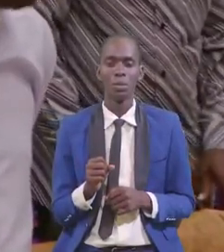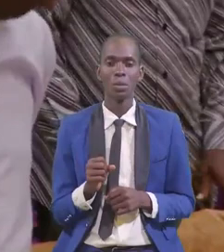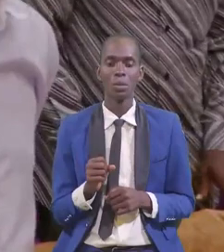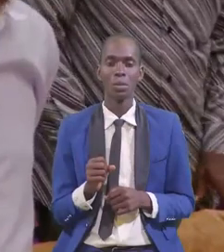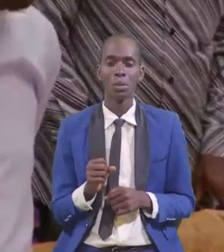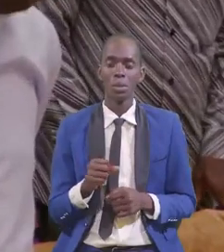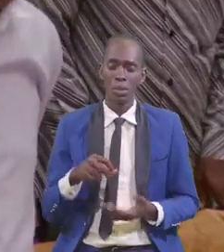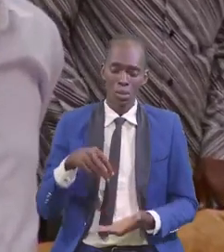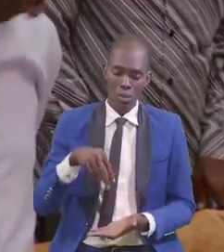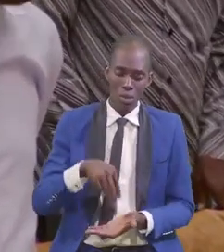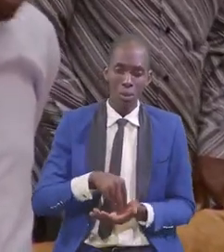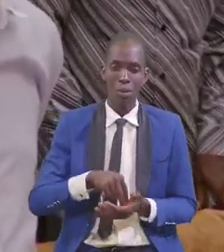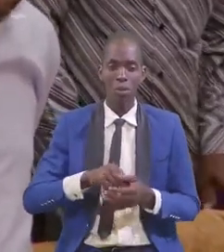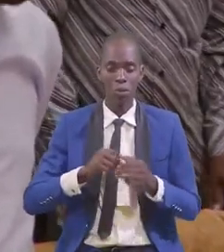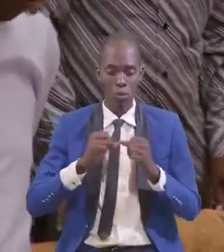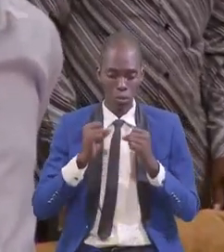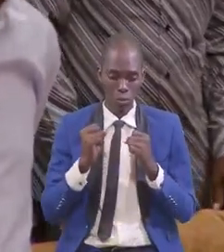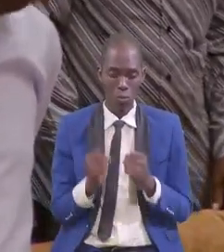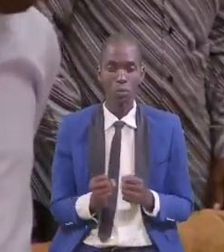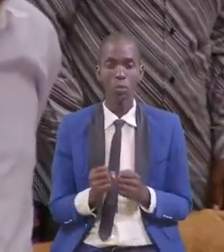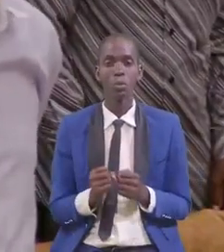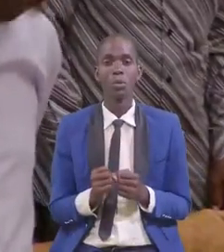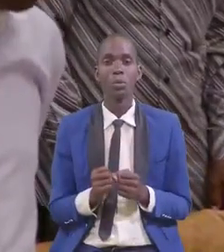Stand firm.